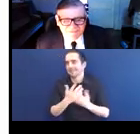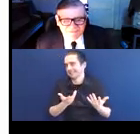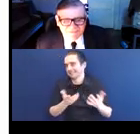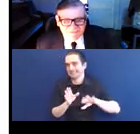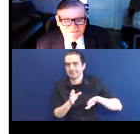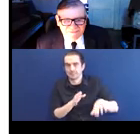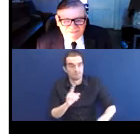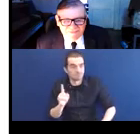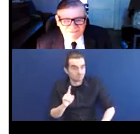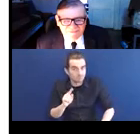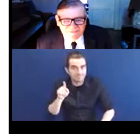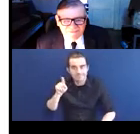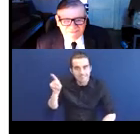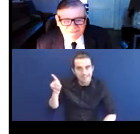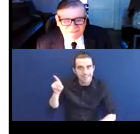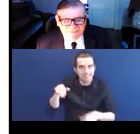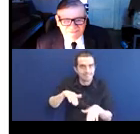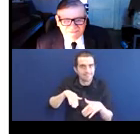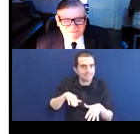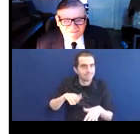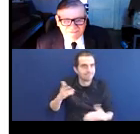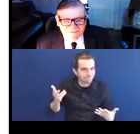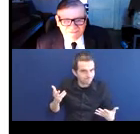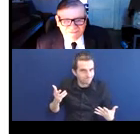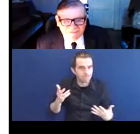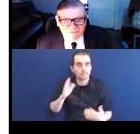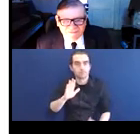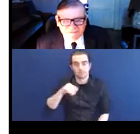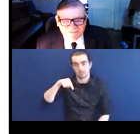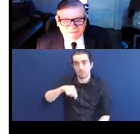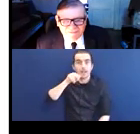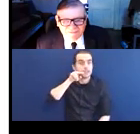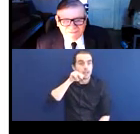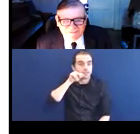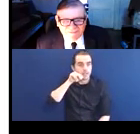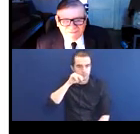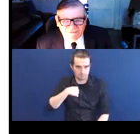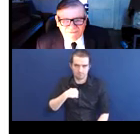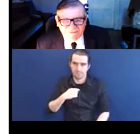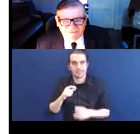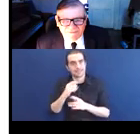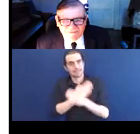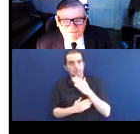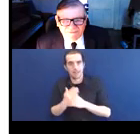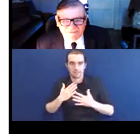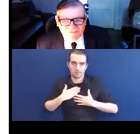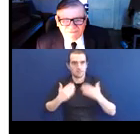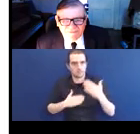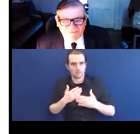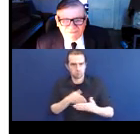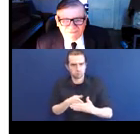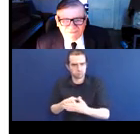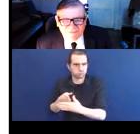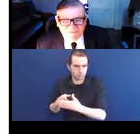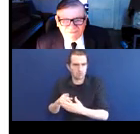out because the workplace is totally not accessible for them. Living with disability in Nigeria is a serious challenge. In